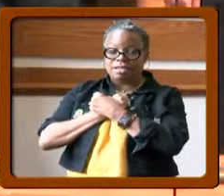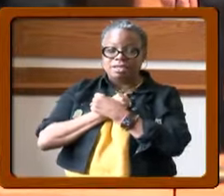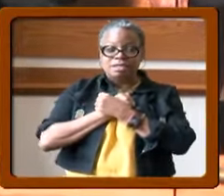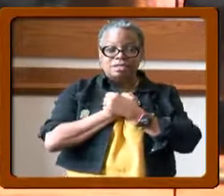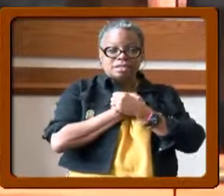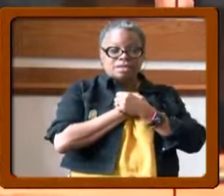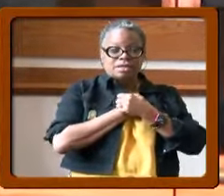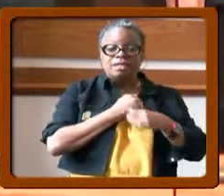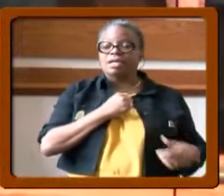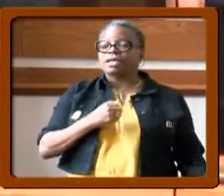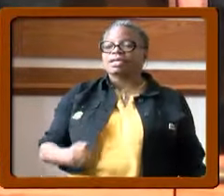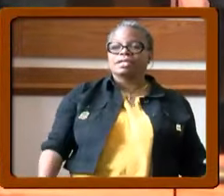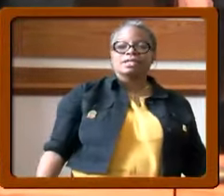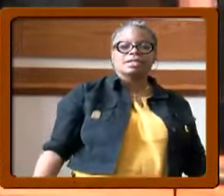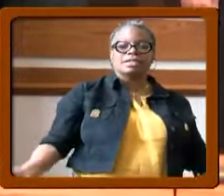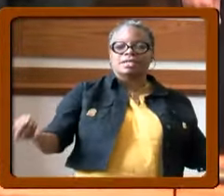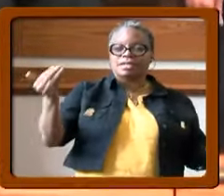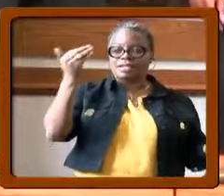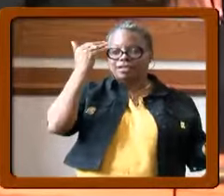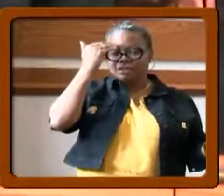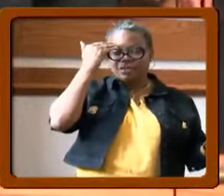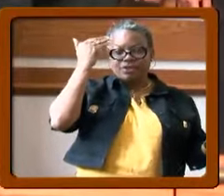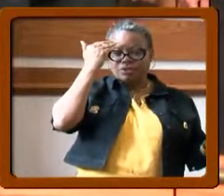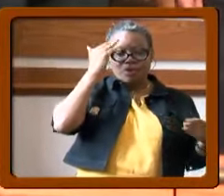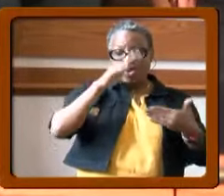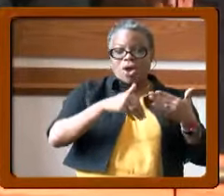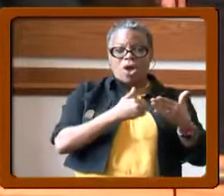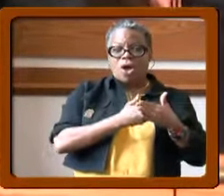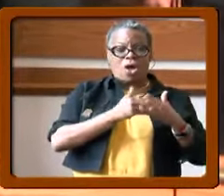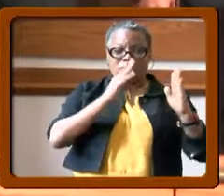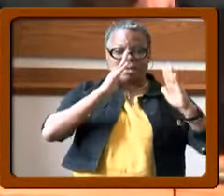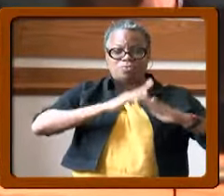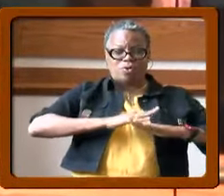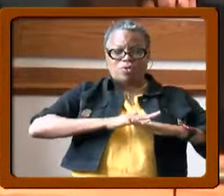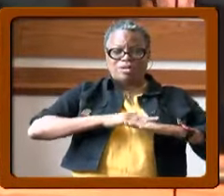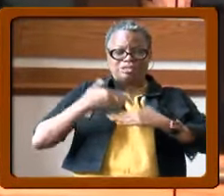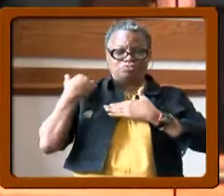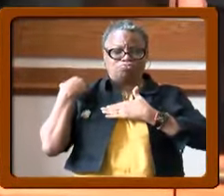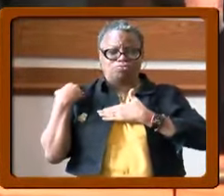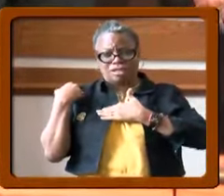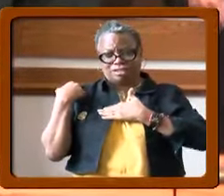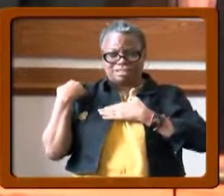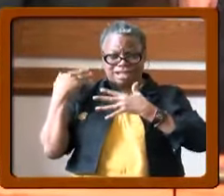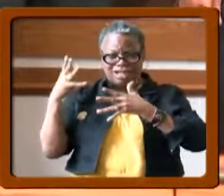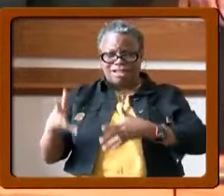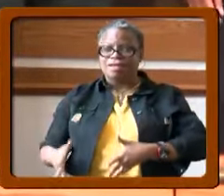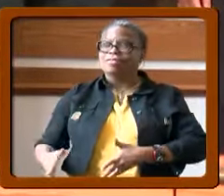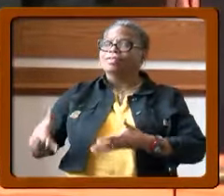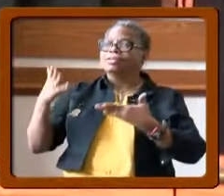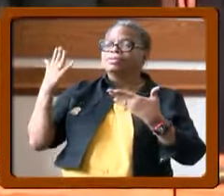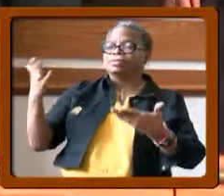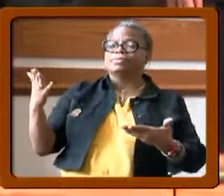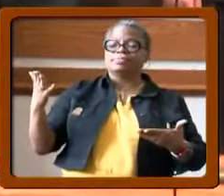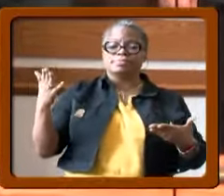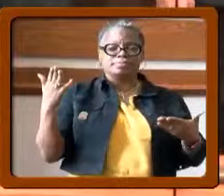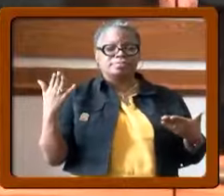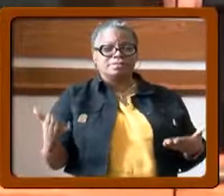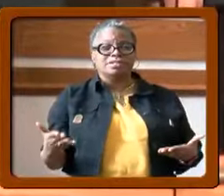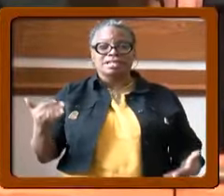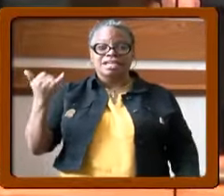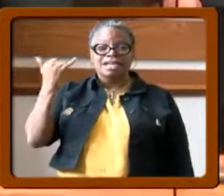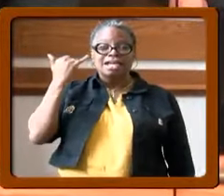he knew I had been battled by the storm. So, so if it